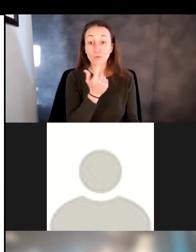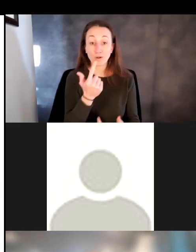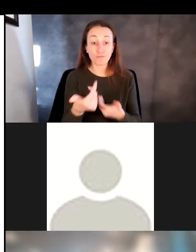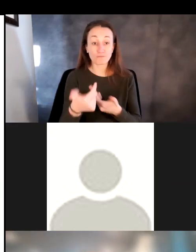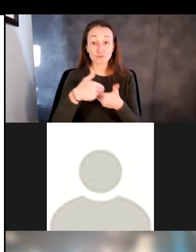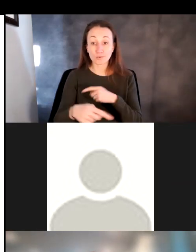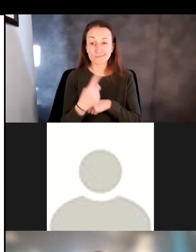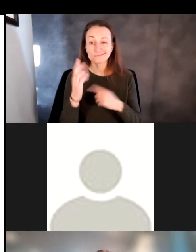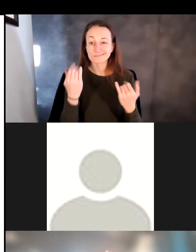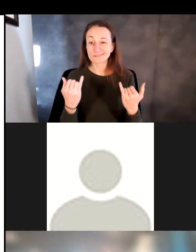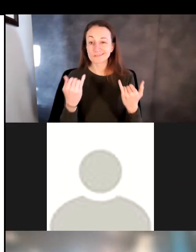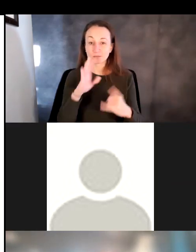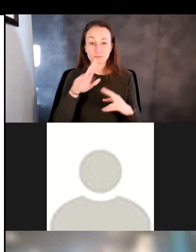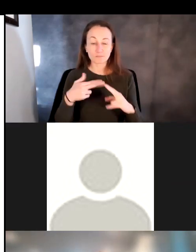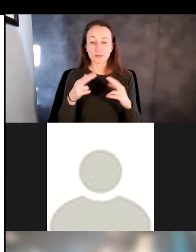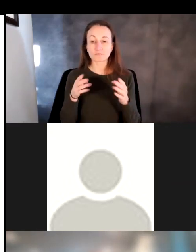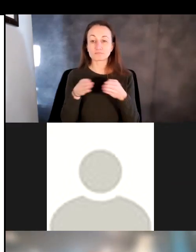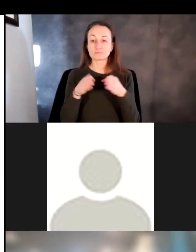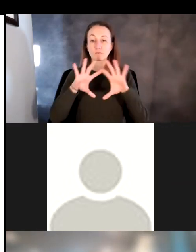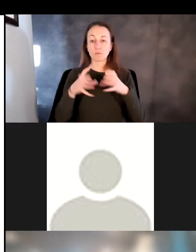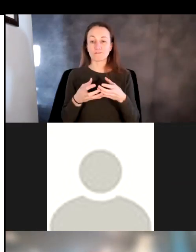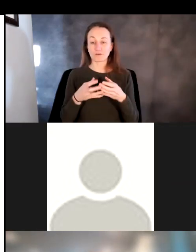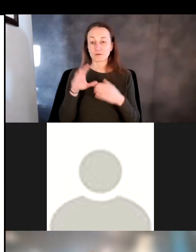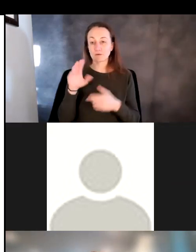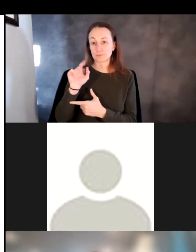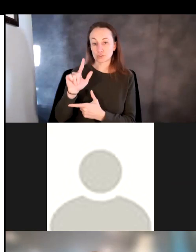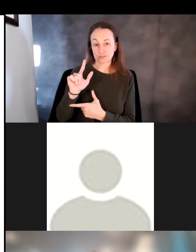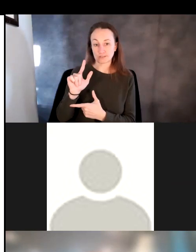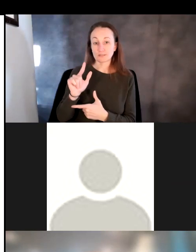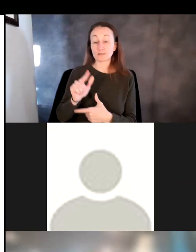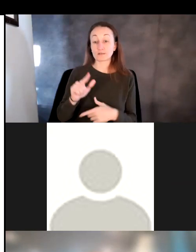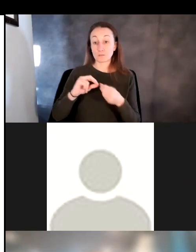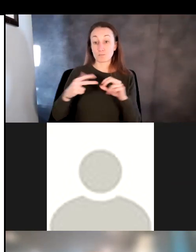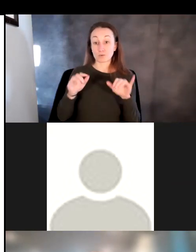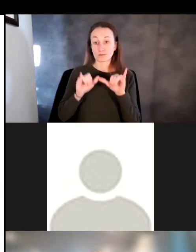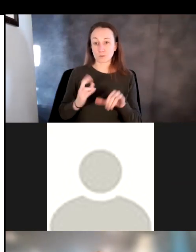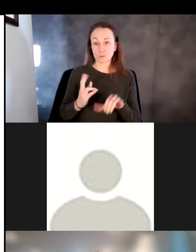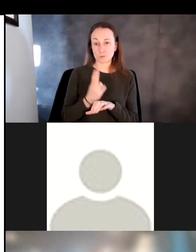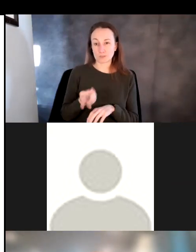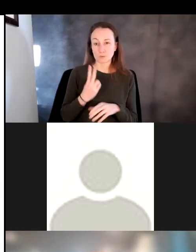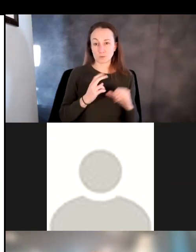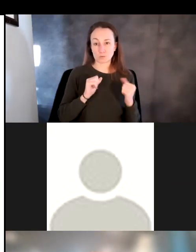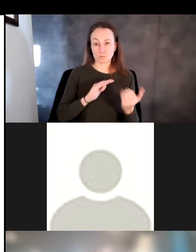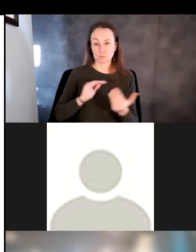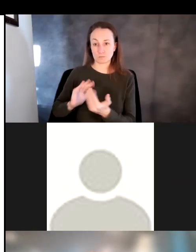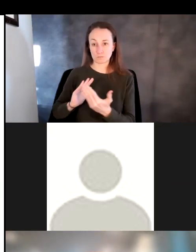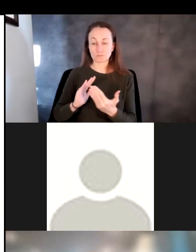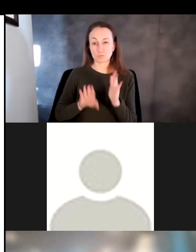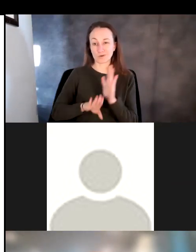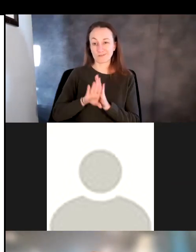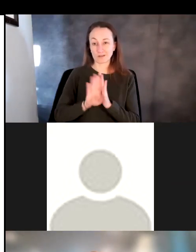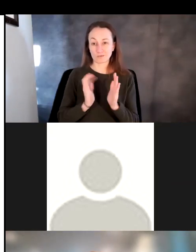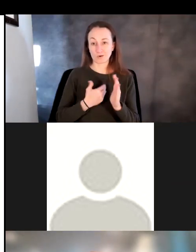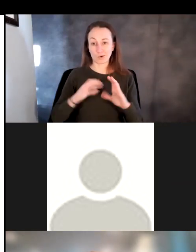about kind of some general overview of machine learning assisted protein engineering using two strategies that we've developed in our